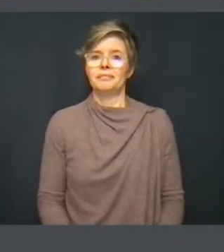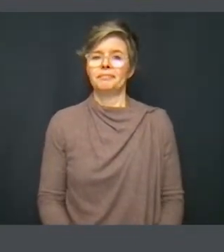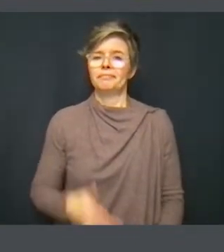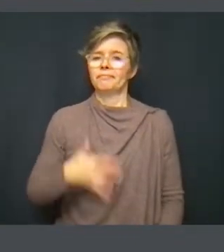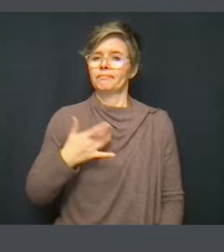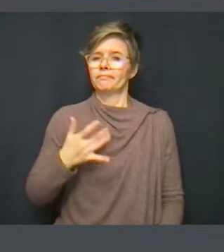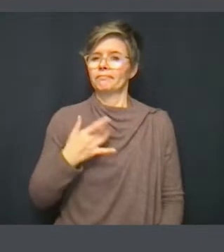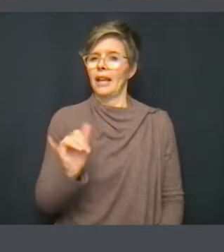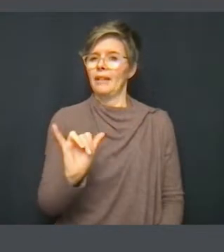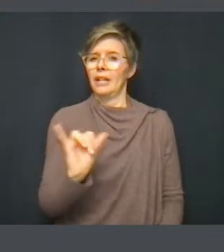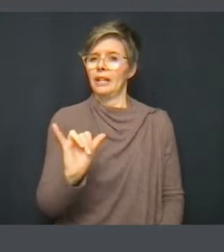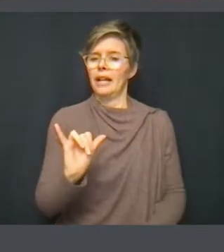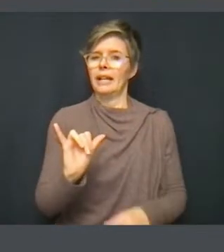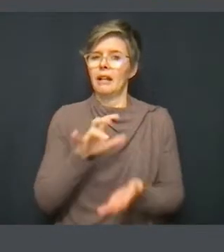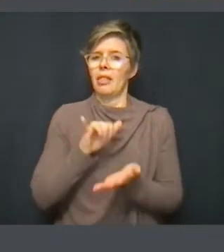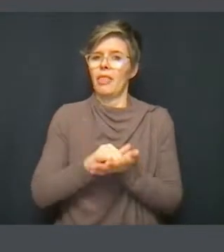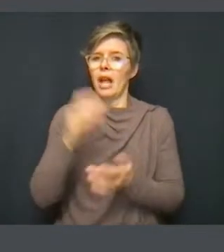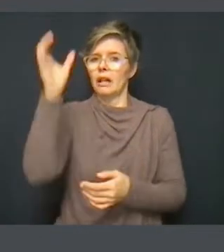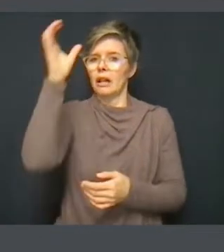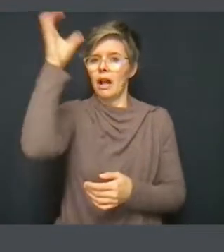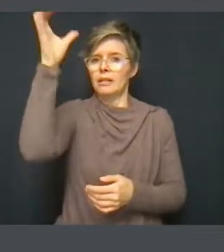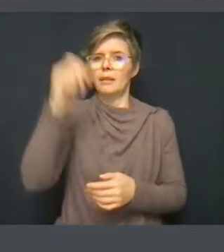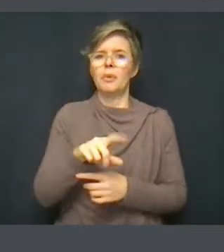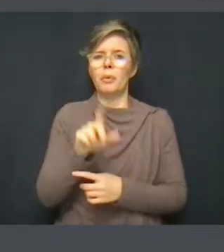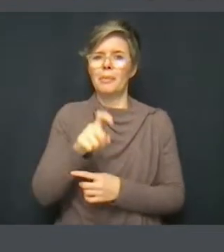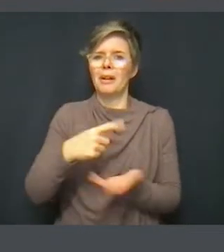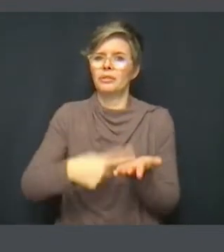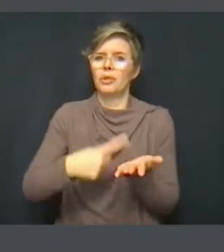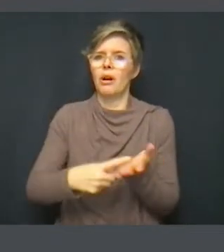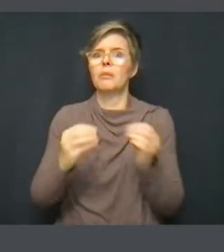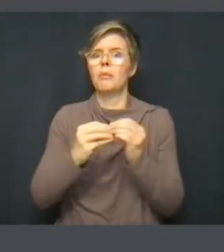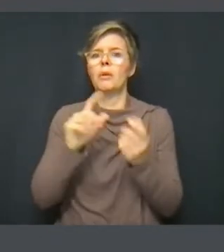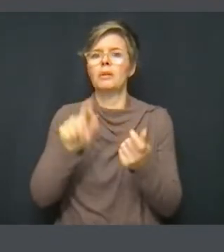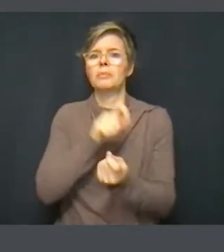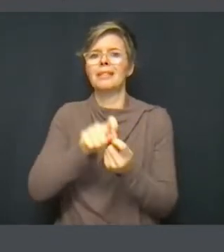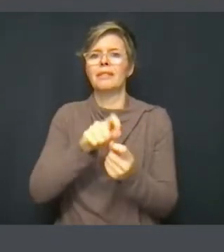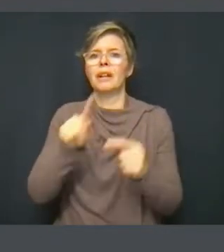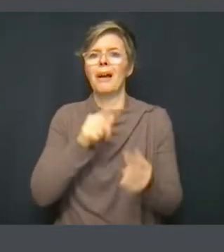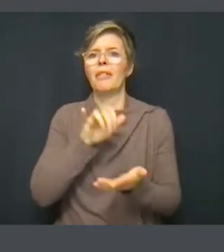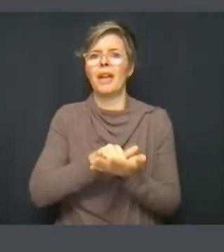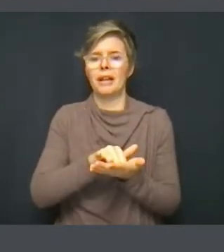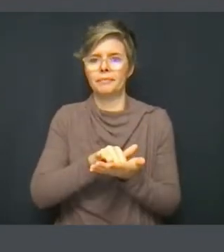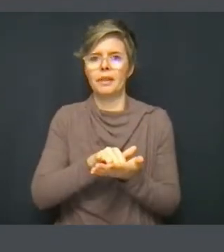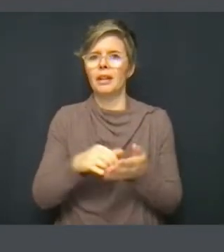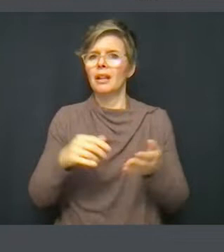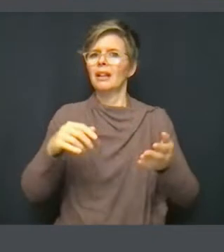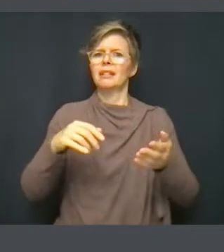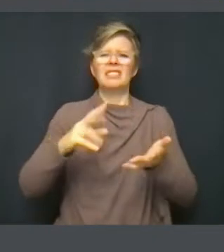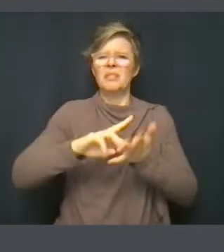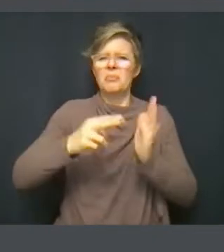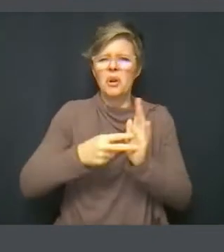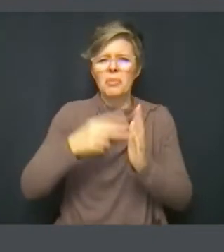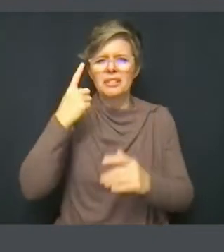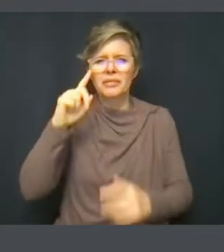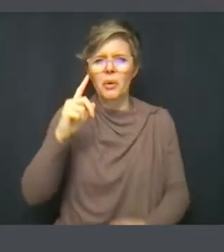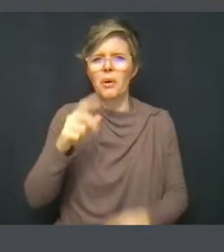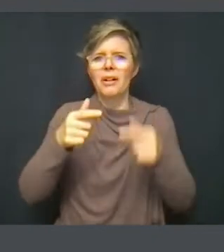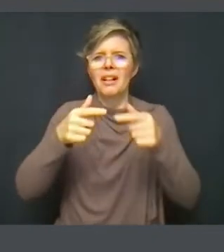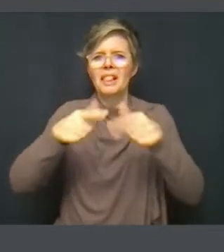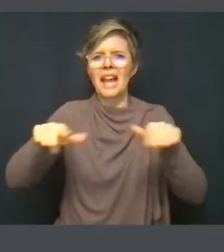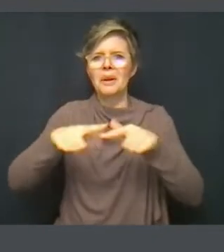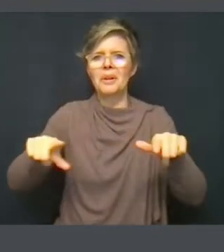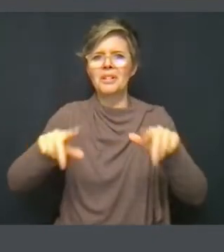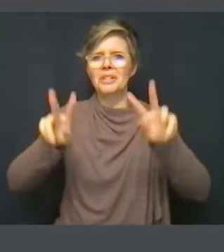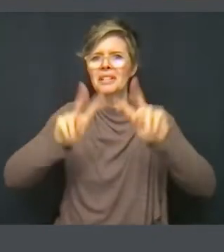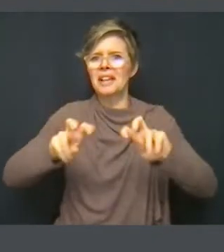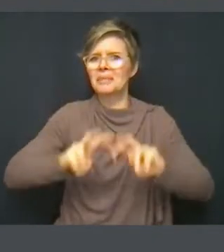need to think more critically about, because of what is the purpose of language assessment, right? And the purpose of a language assessment, and we'll talk about